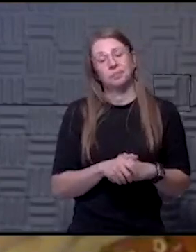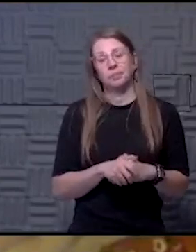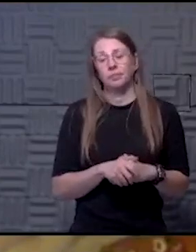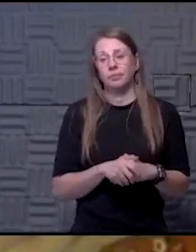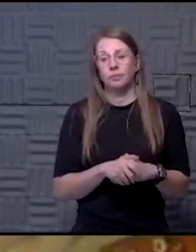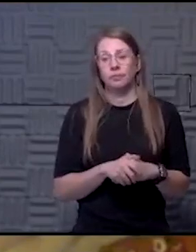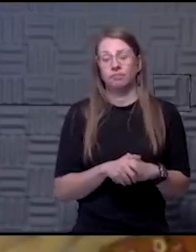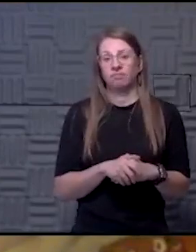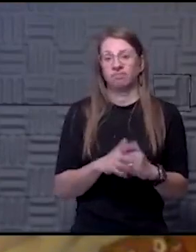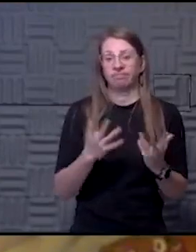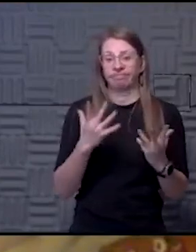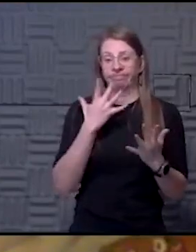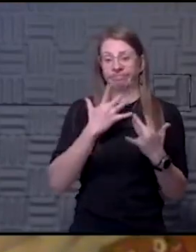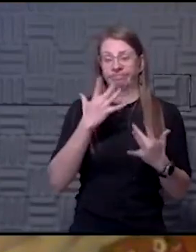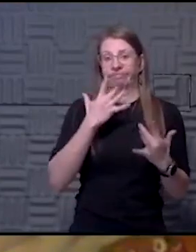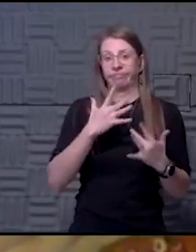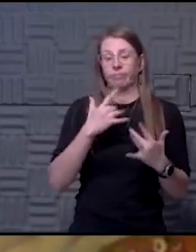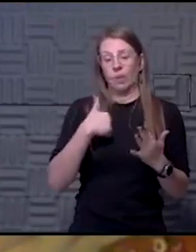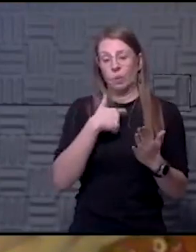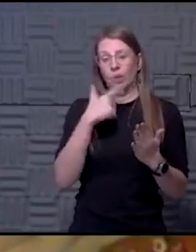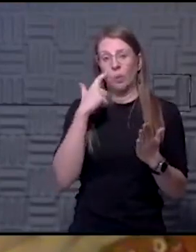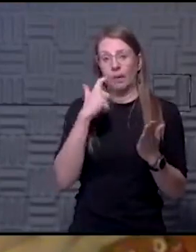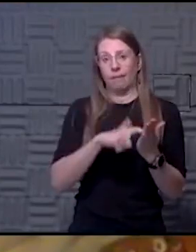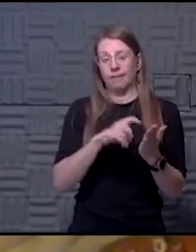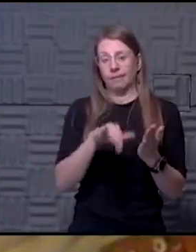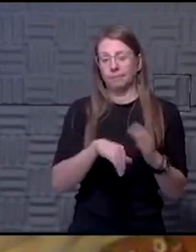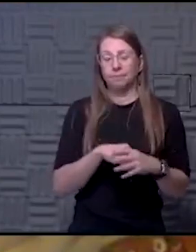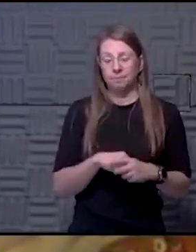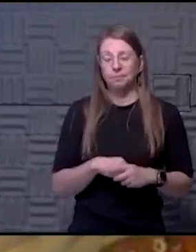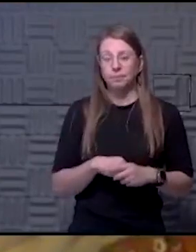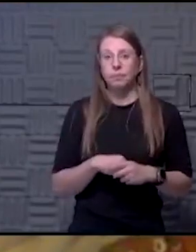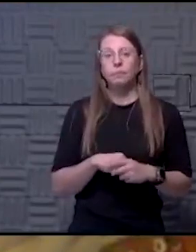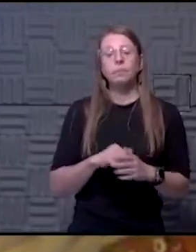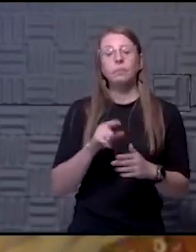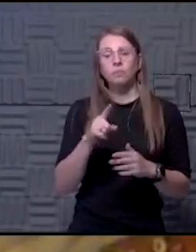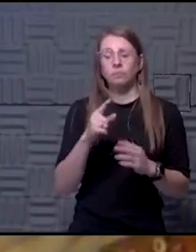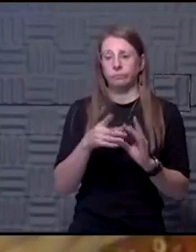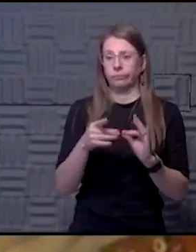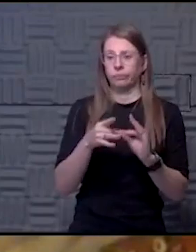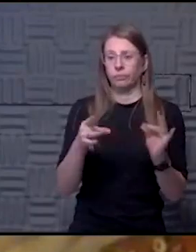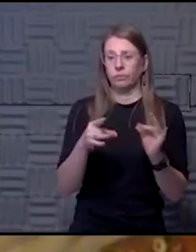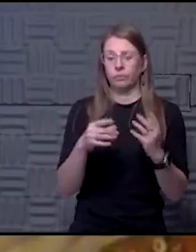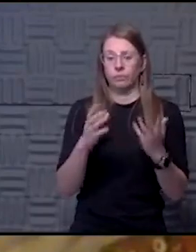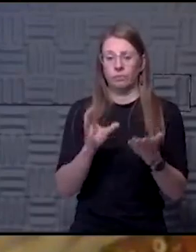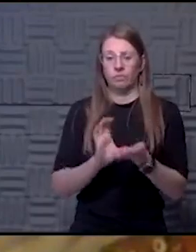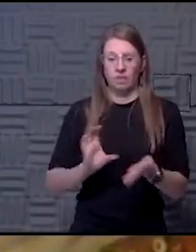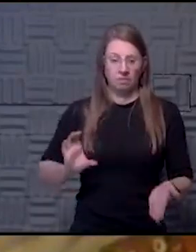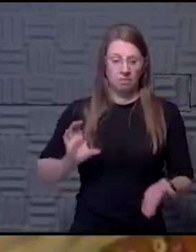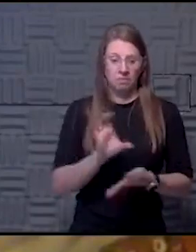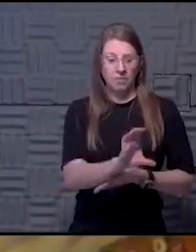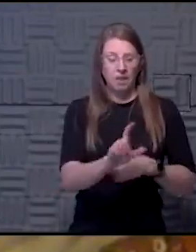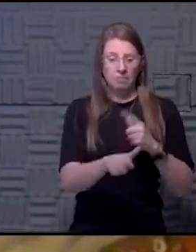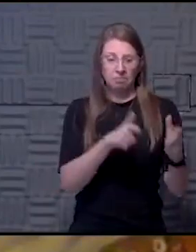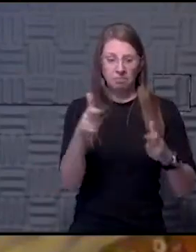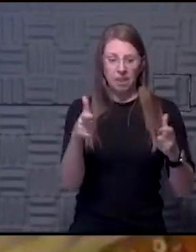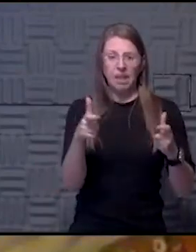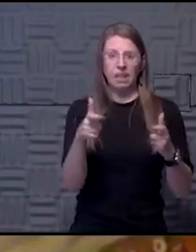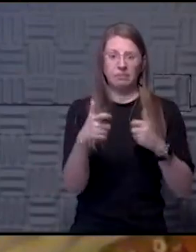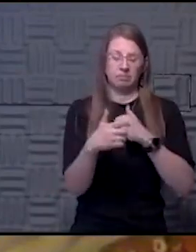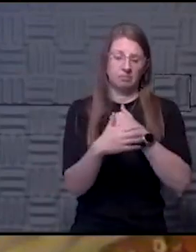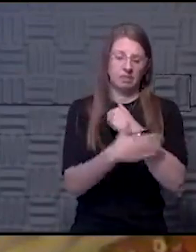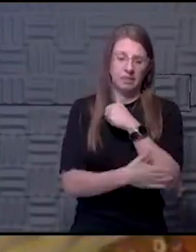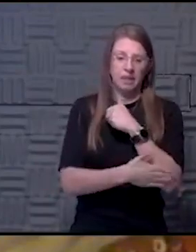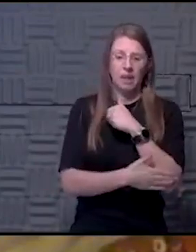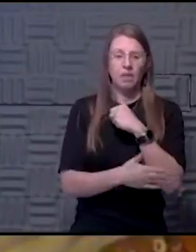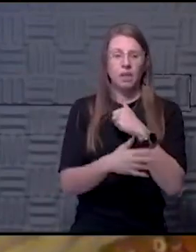it just falls short, and we recognize that. But then if you say, well, let's just sequester all of it in those 3 largest counties, or throw in Douglas